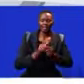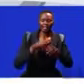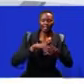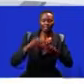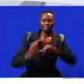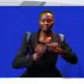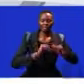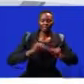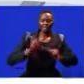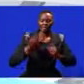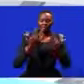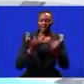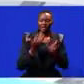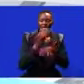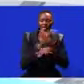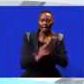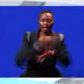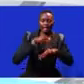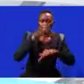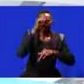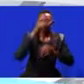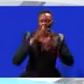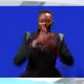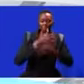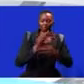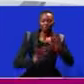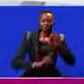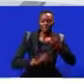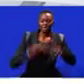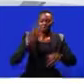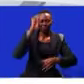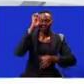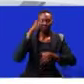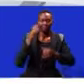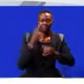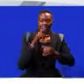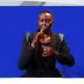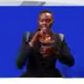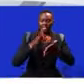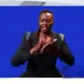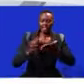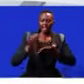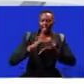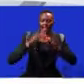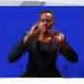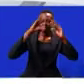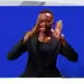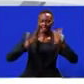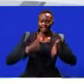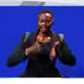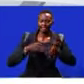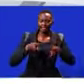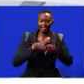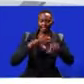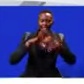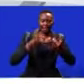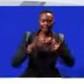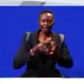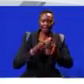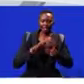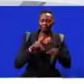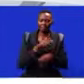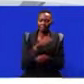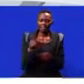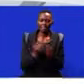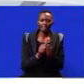Homabay koro kwayo piny owacho mamalo kokalo e migao nero mar somo mondo mi one ni omedo kwan mar jopuonj kaachiel kod klases e sikund